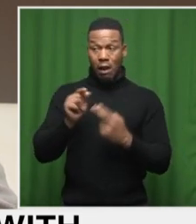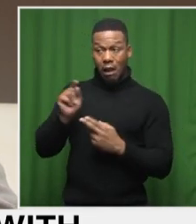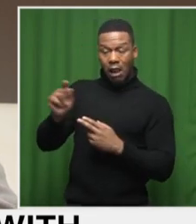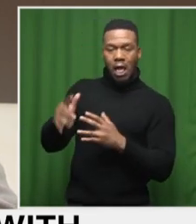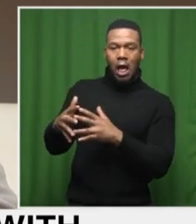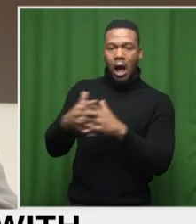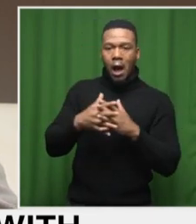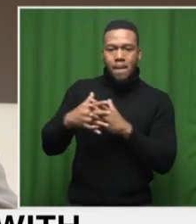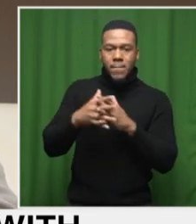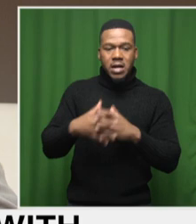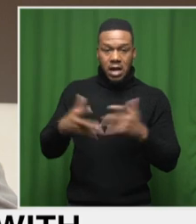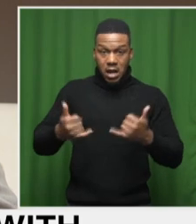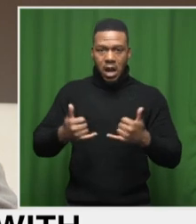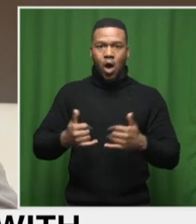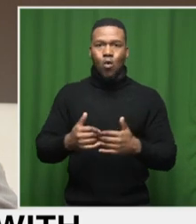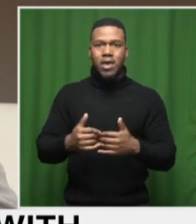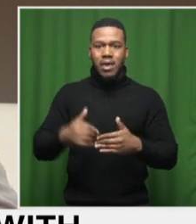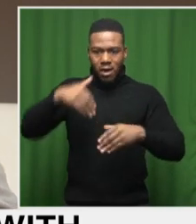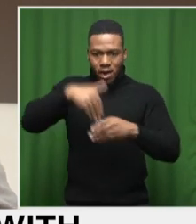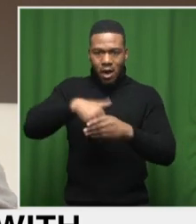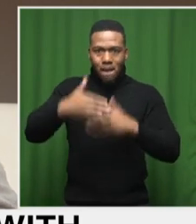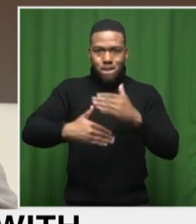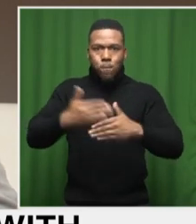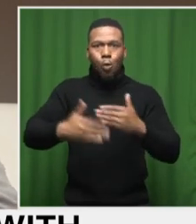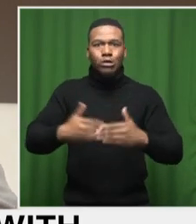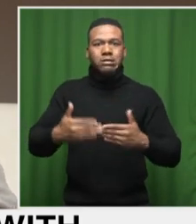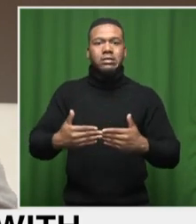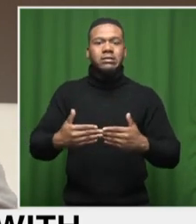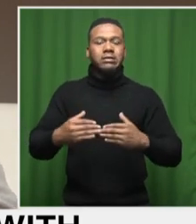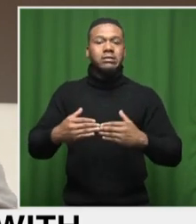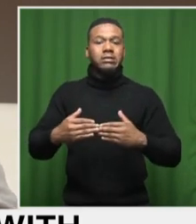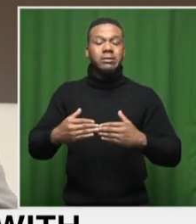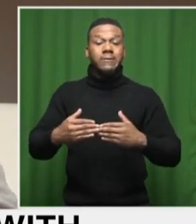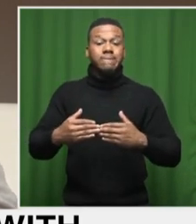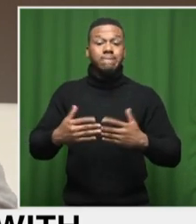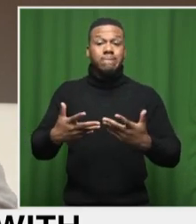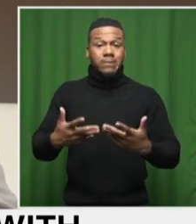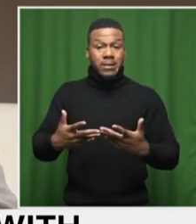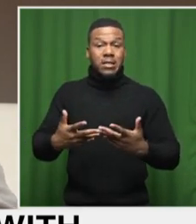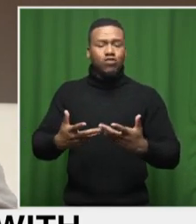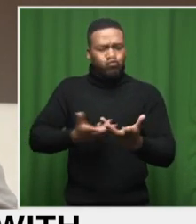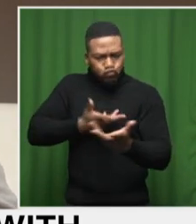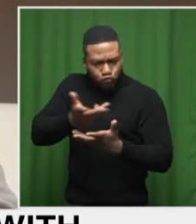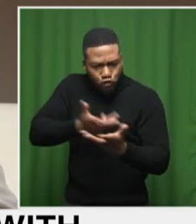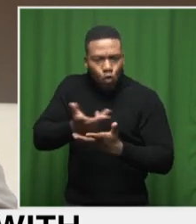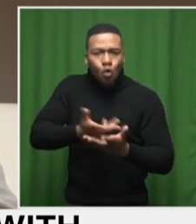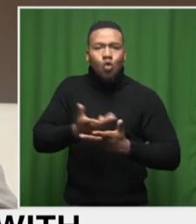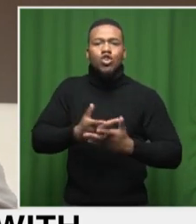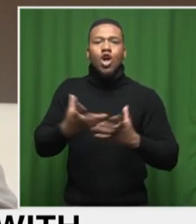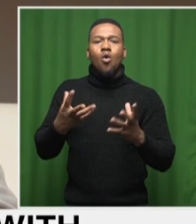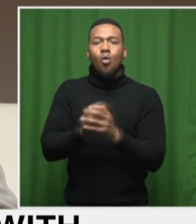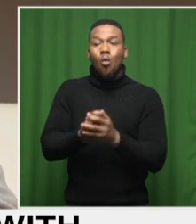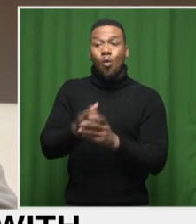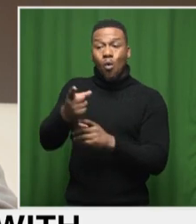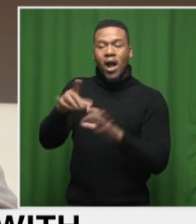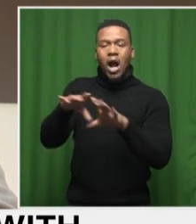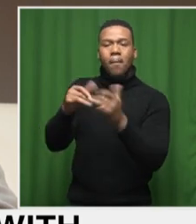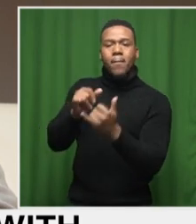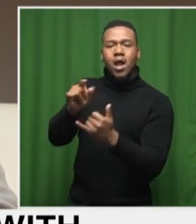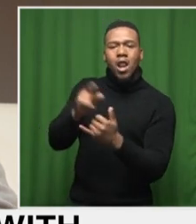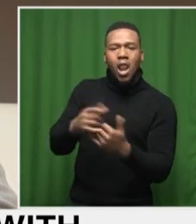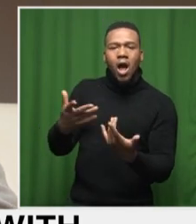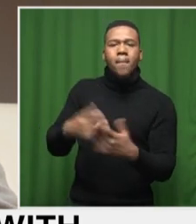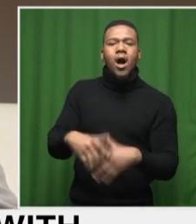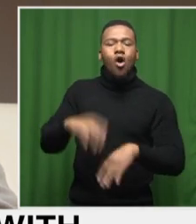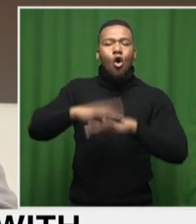a collective bargaining process, which means that every 3 years or so, they are engaged in negotiations with the streamers, the broadcasters, and the